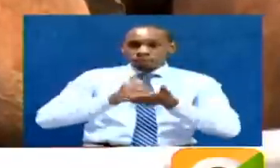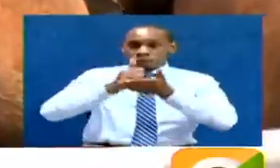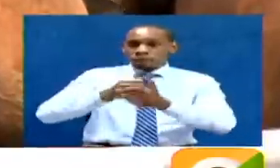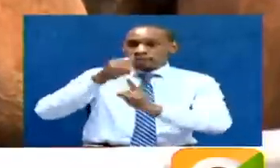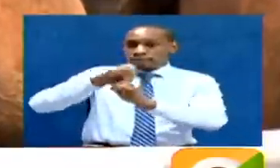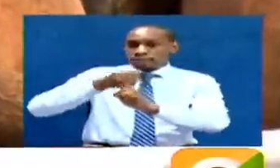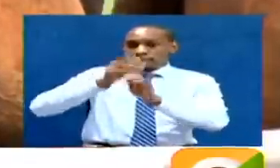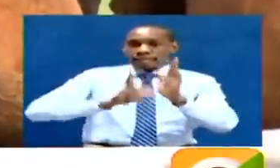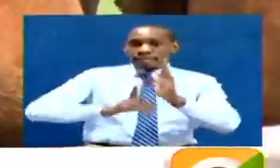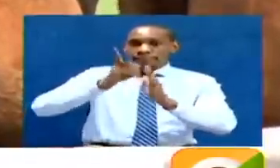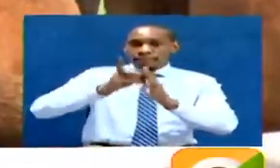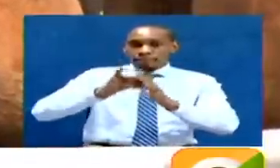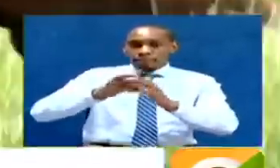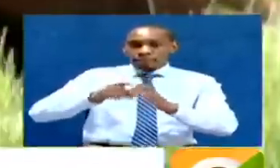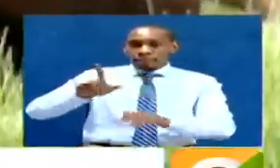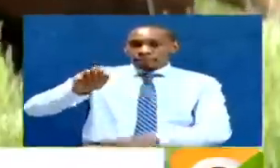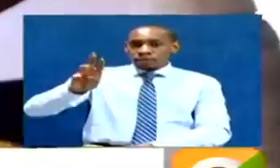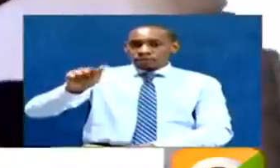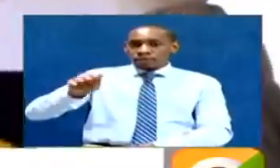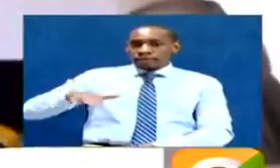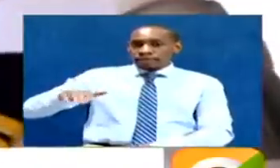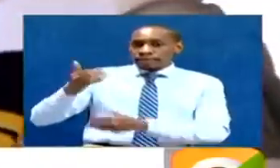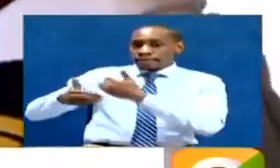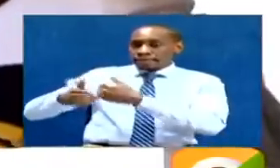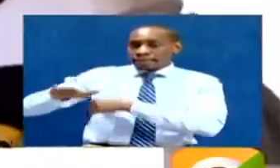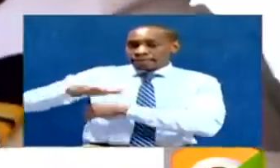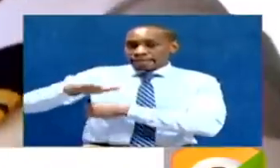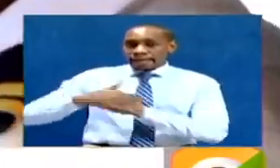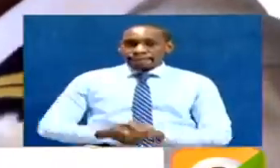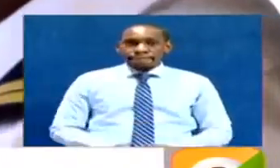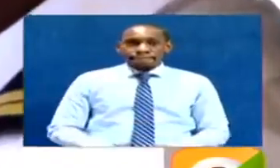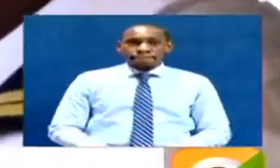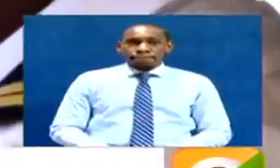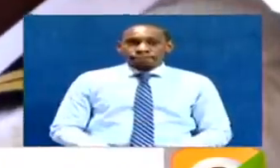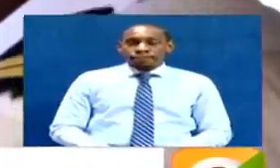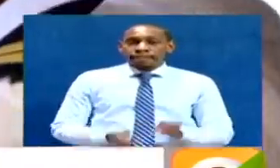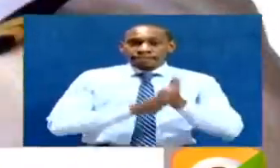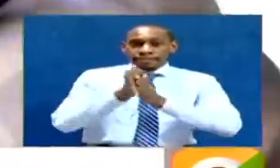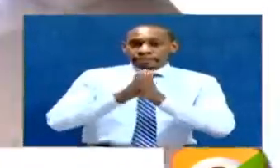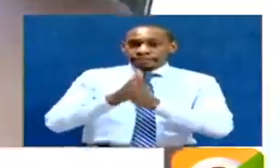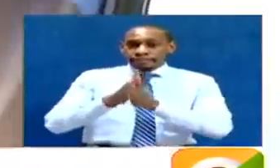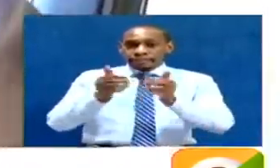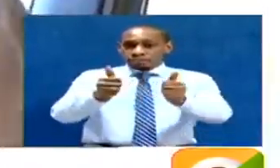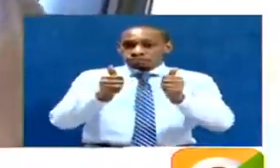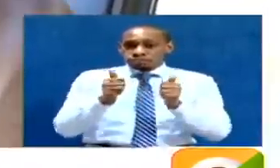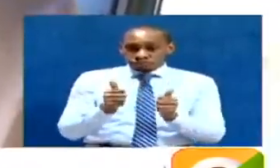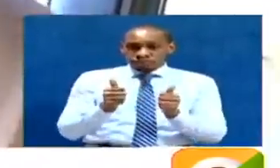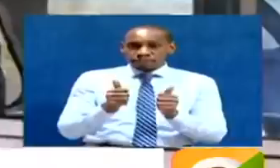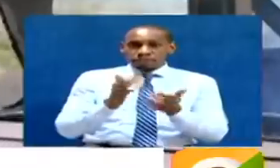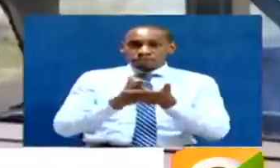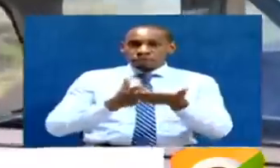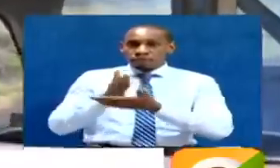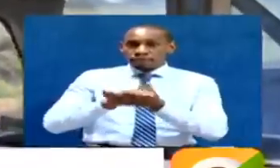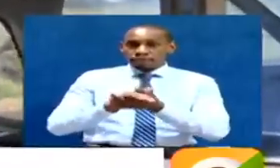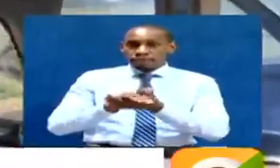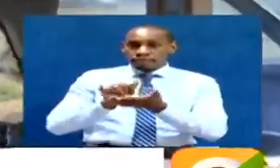spearhead development across Lewa's neighboring area. The desire to fly, as Wilbur Wright, who